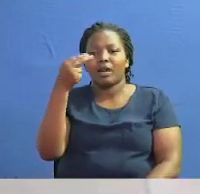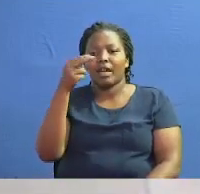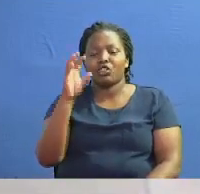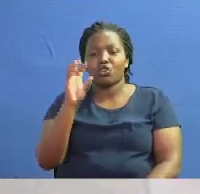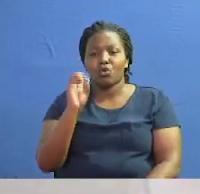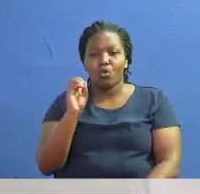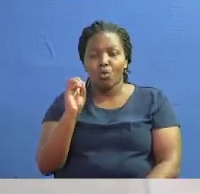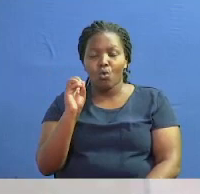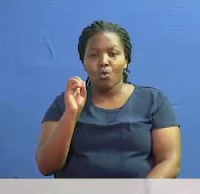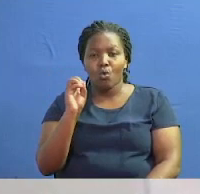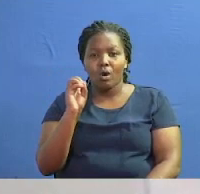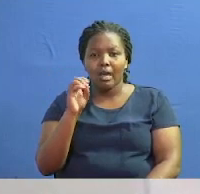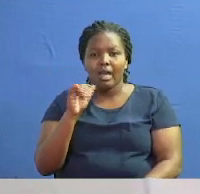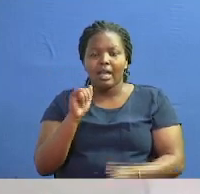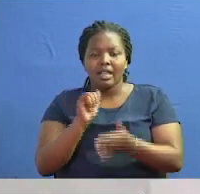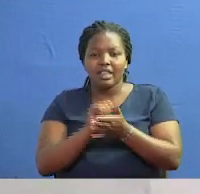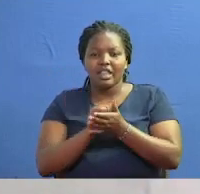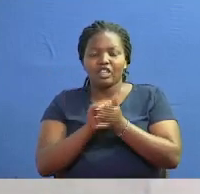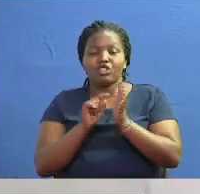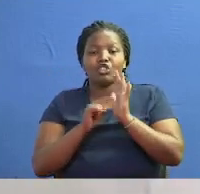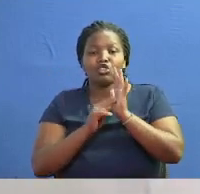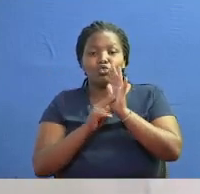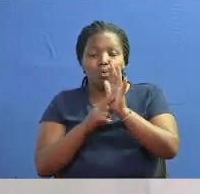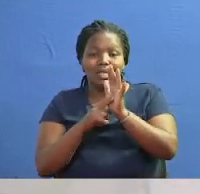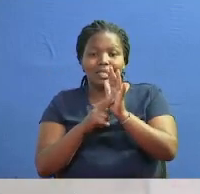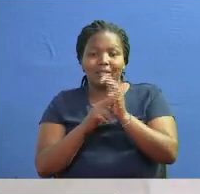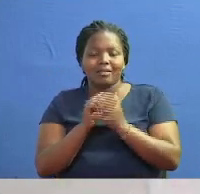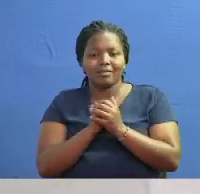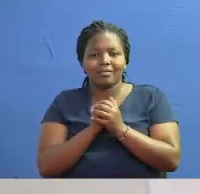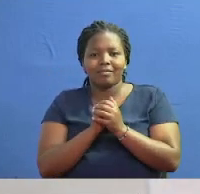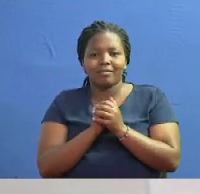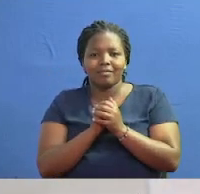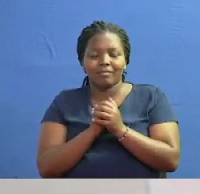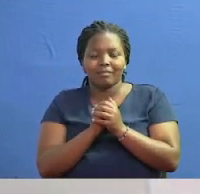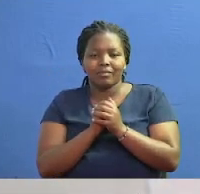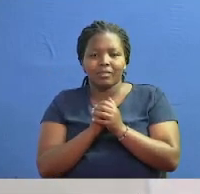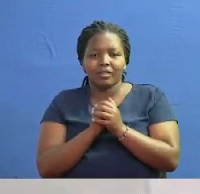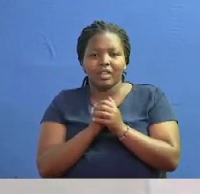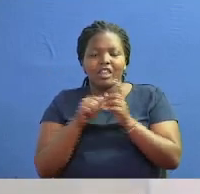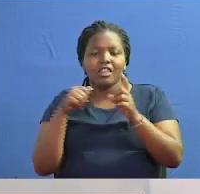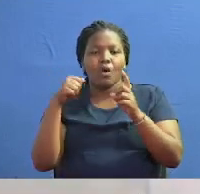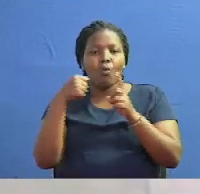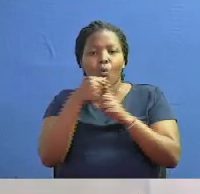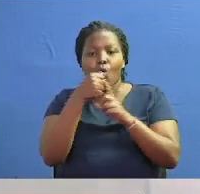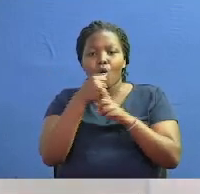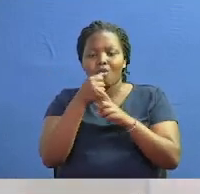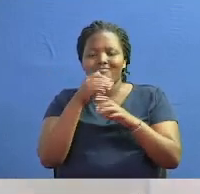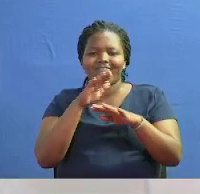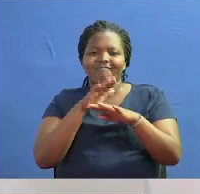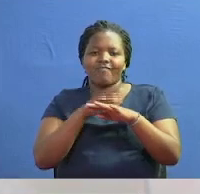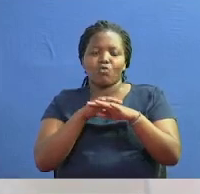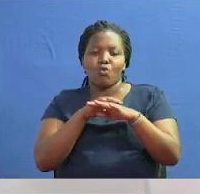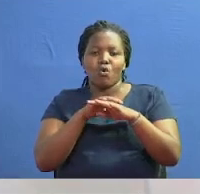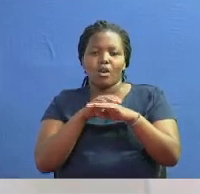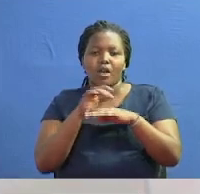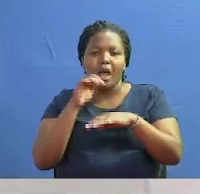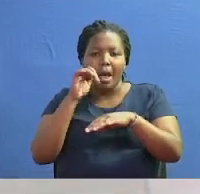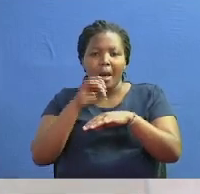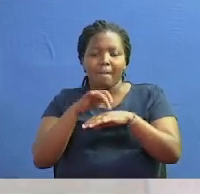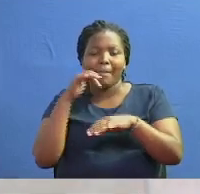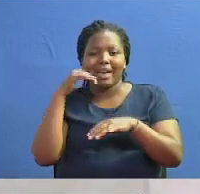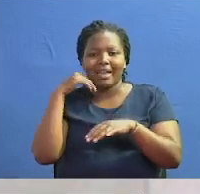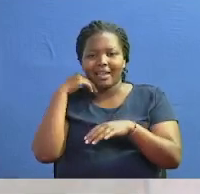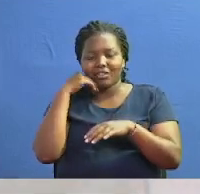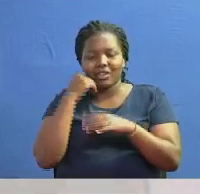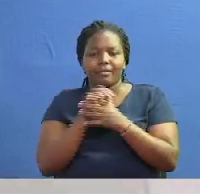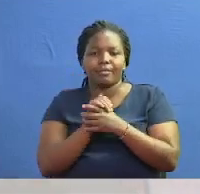that actually paints a grim picture of this as far as the war between malaria is concerned. Well, statistics puts